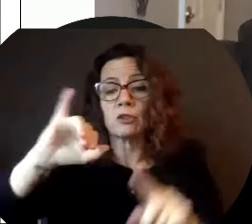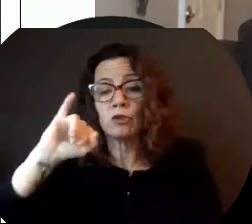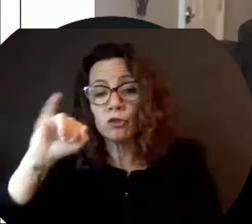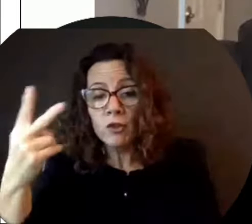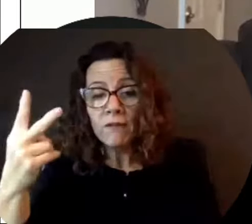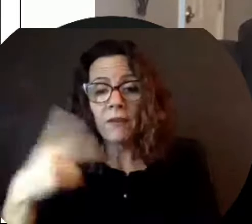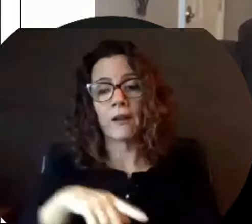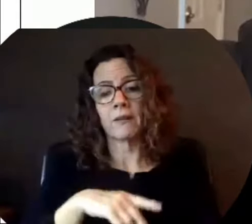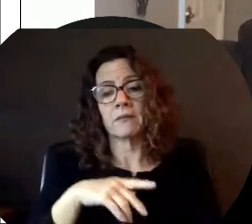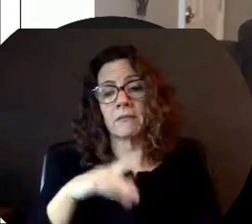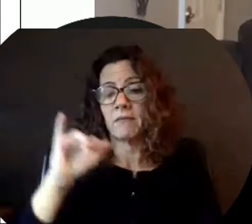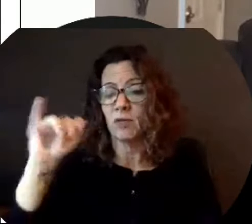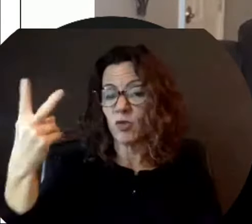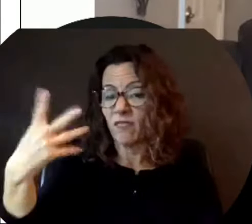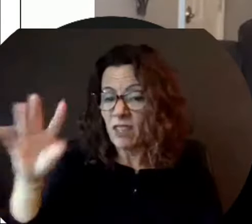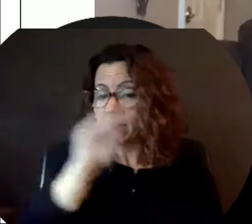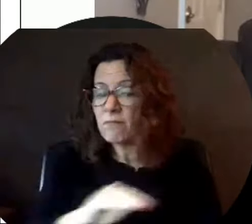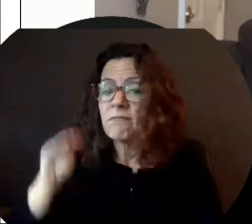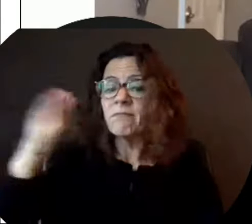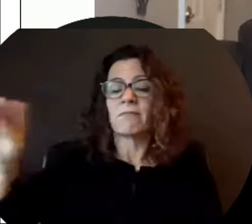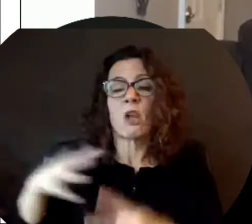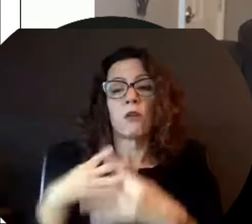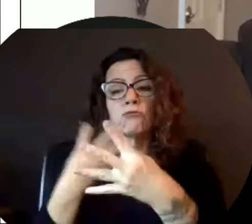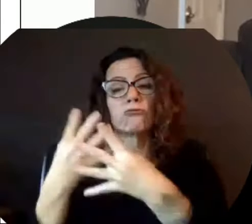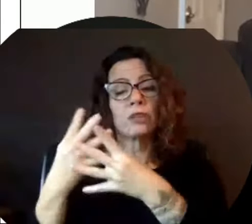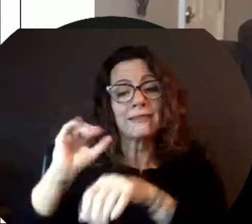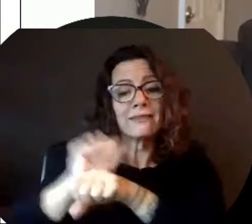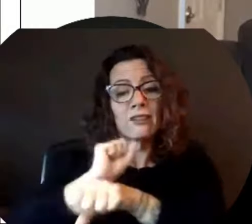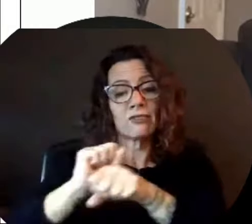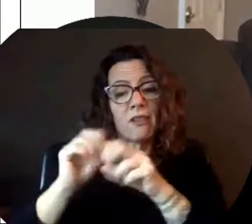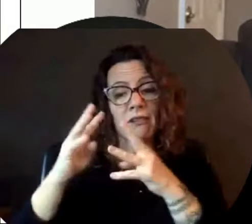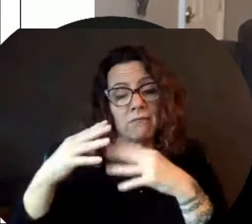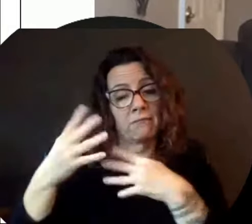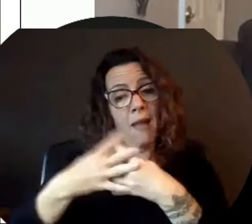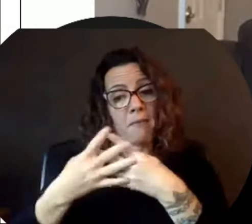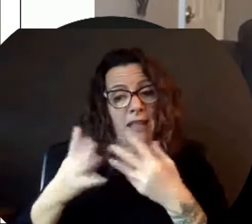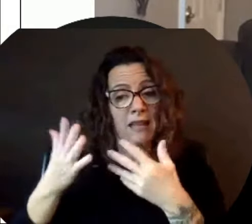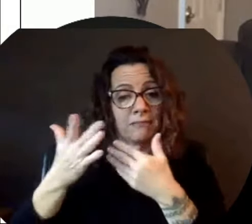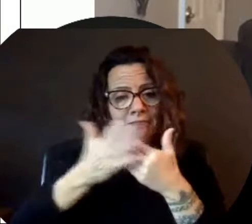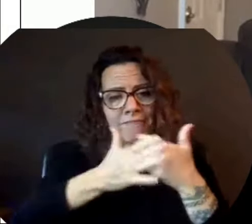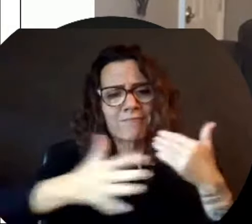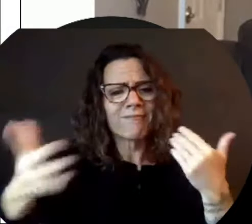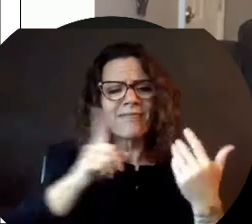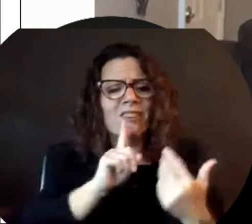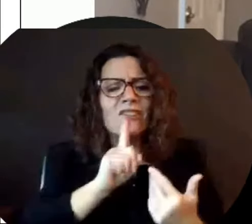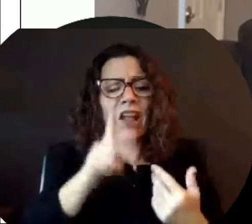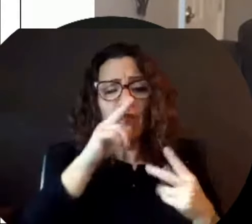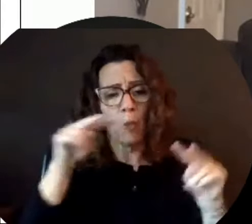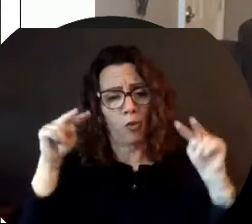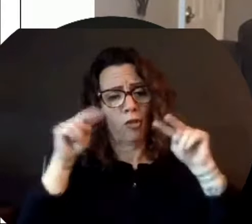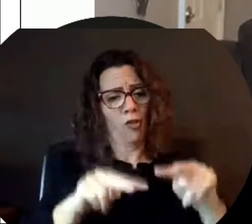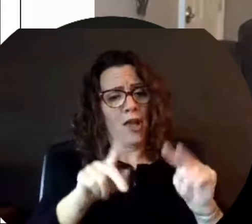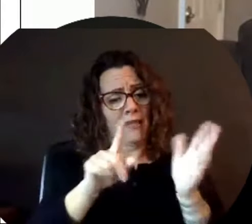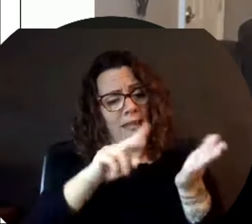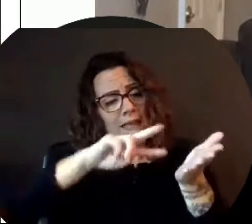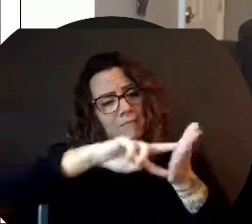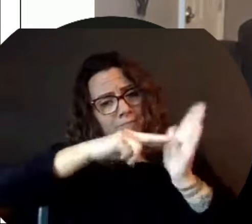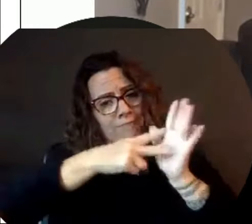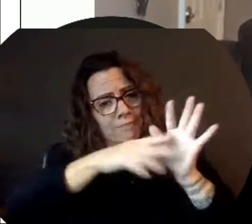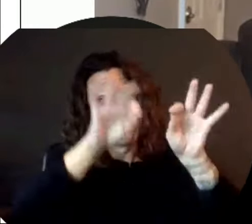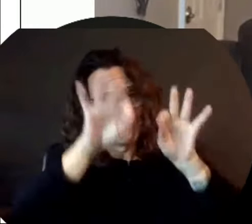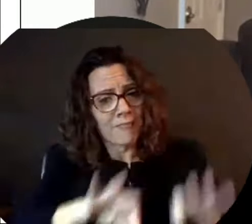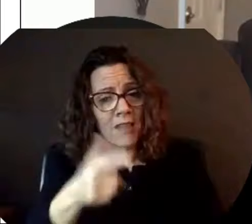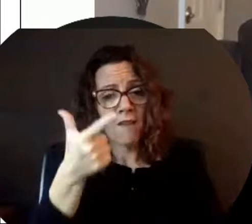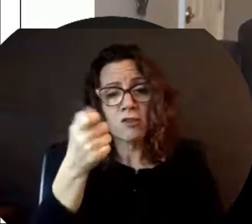like, is devouring about it, right? Committing a genocide is to take those bodies and use those bodies to feed yourself, right? And so I know people